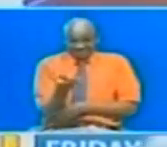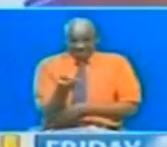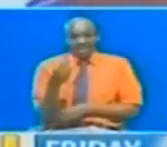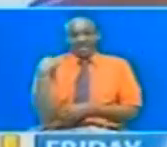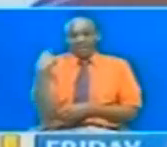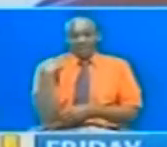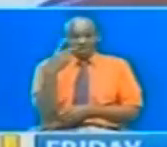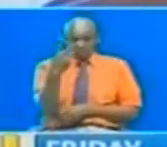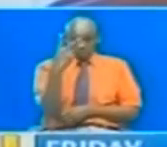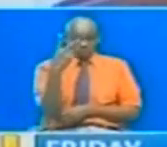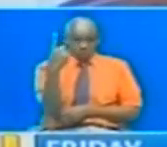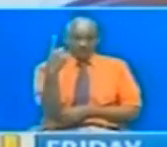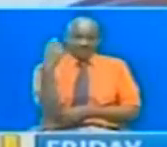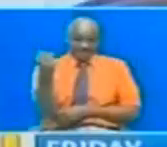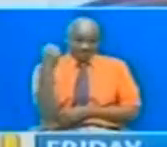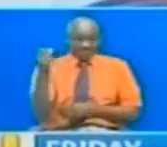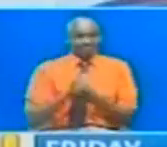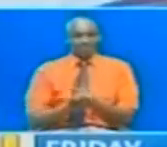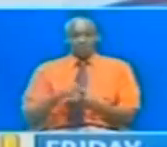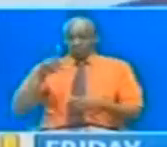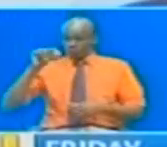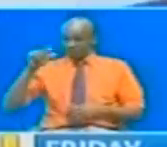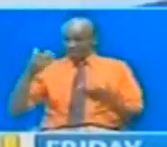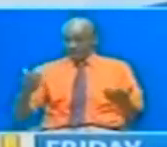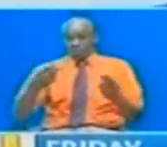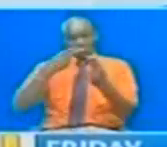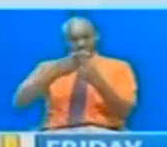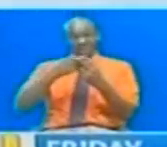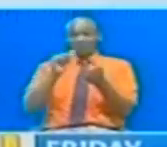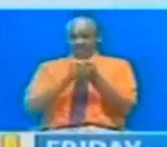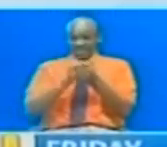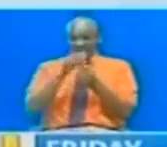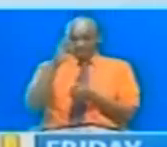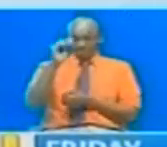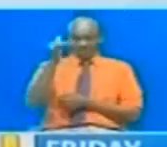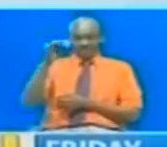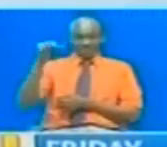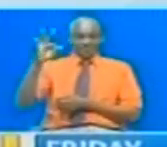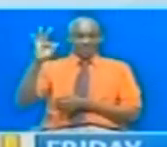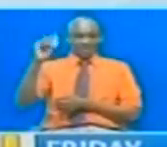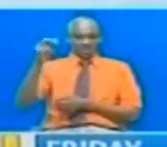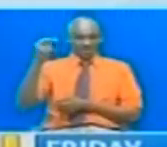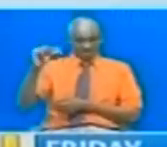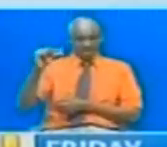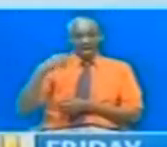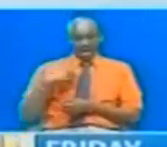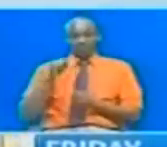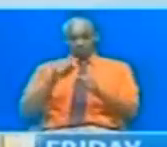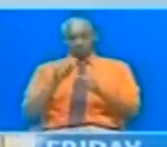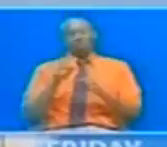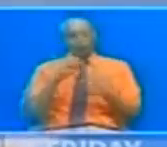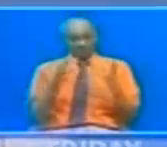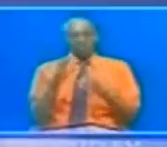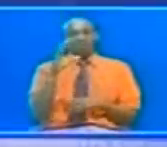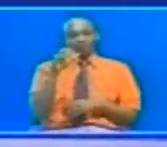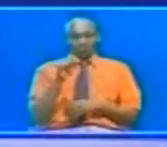is 22155. But you can tweet me with the hashtag Friday Briefing or at Betty Callow, and we'll be sampling your views as we move